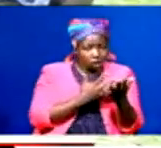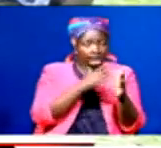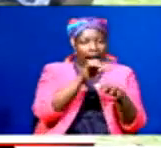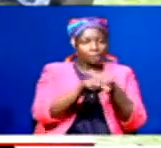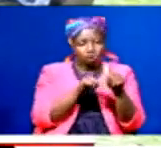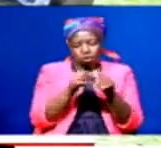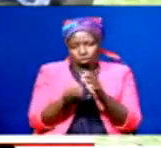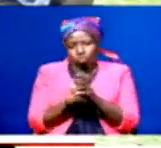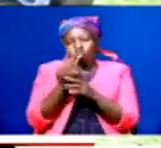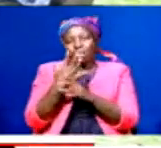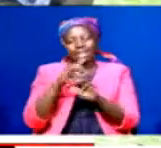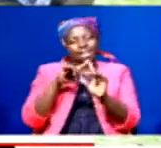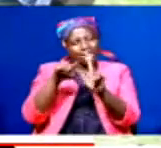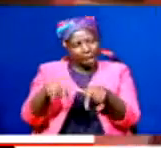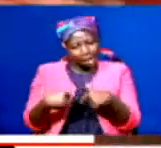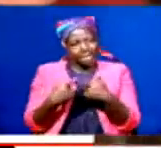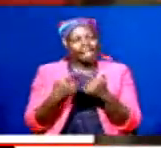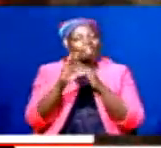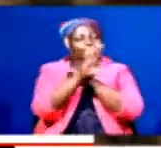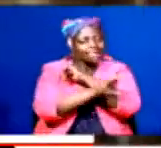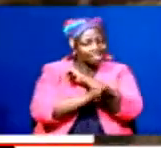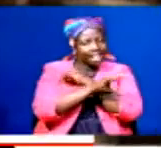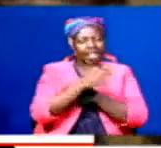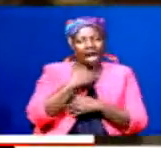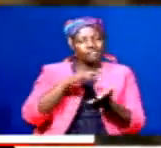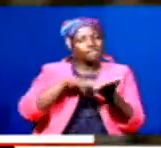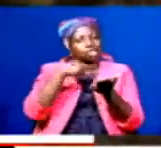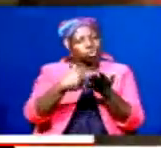demand, the country still faces various resource constraints